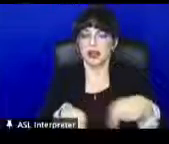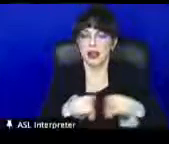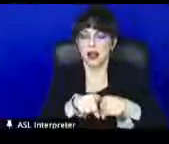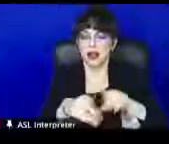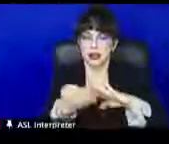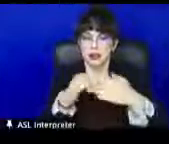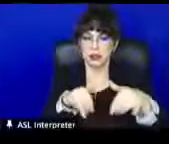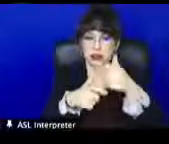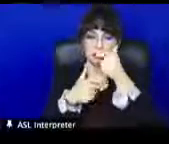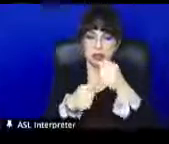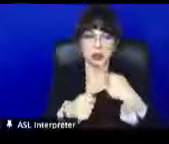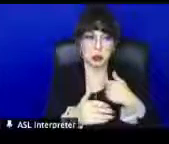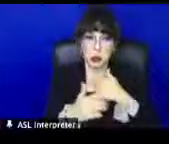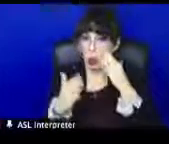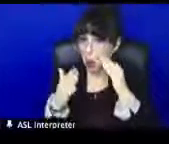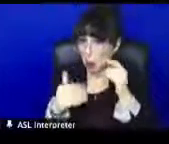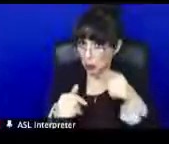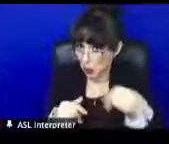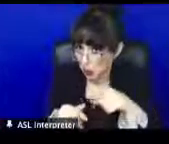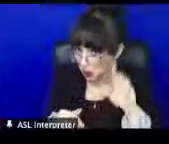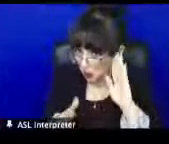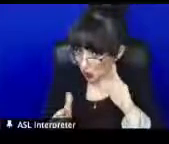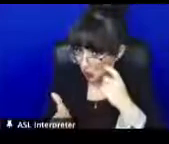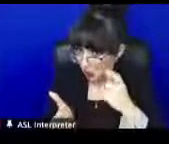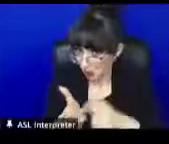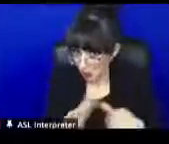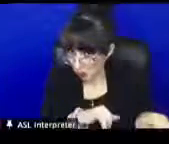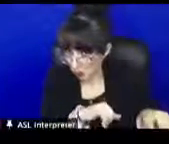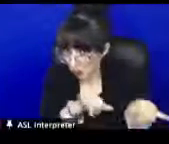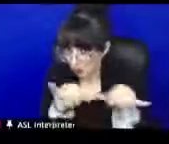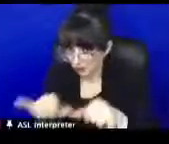you will recognize them in the same way.